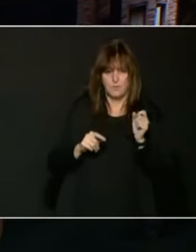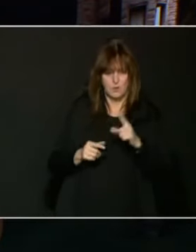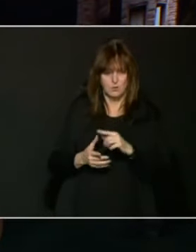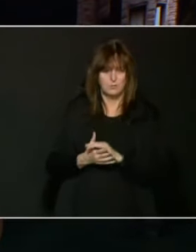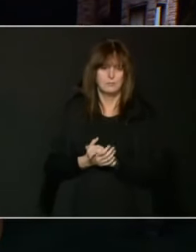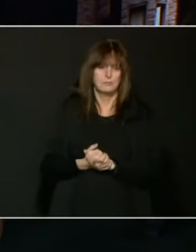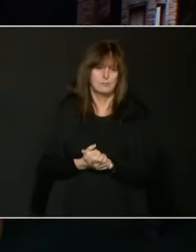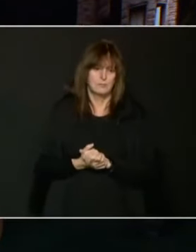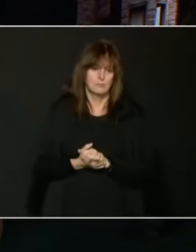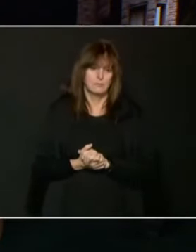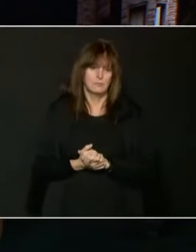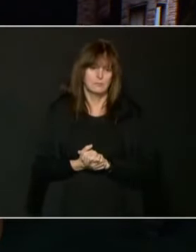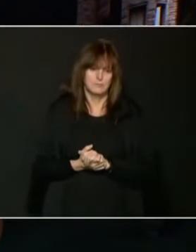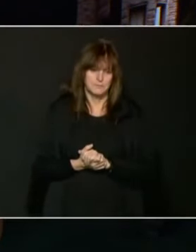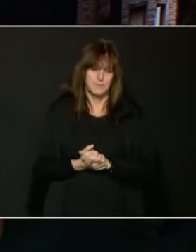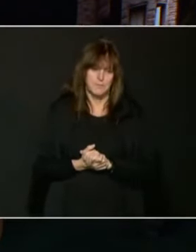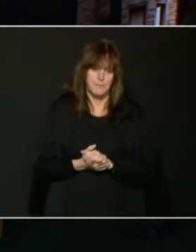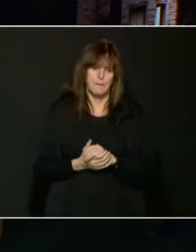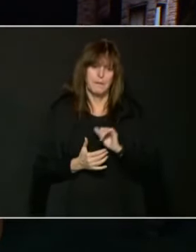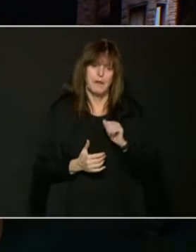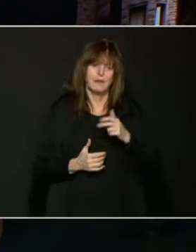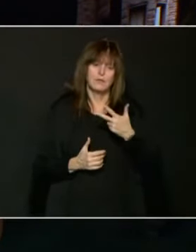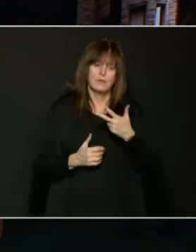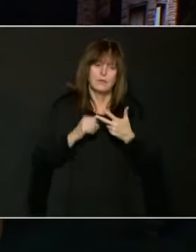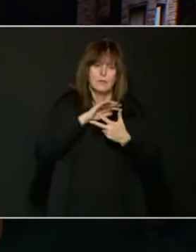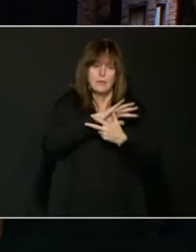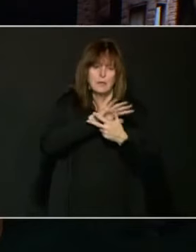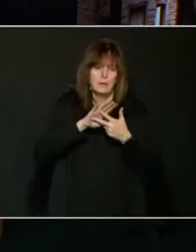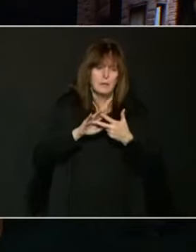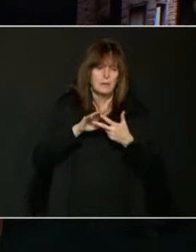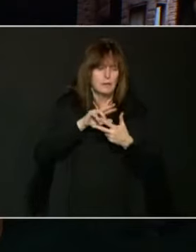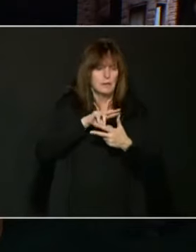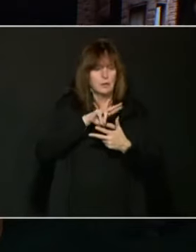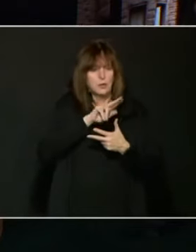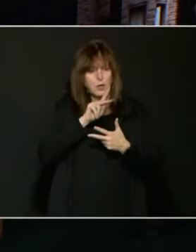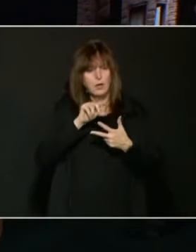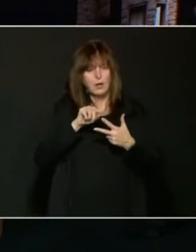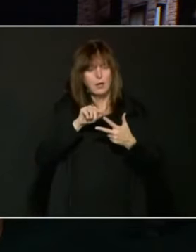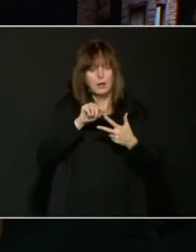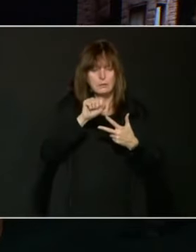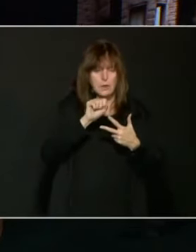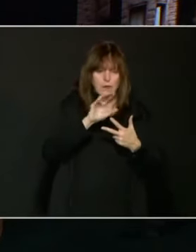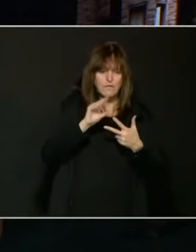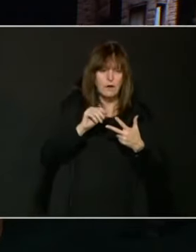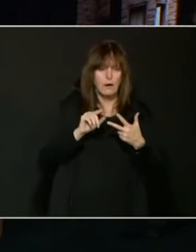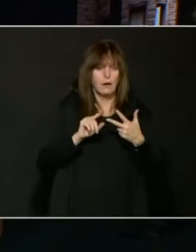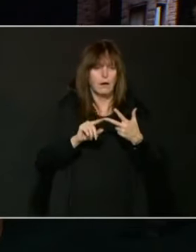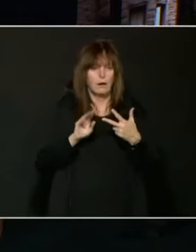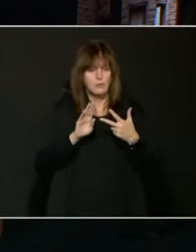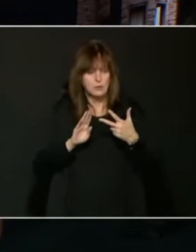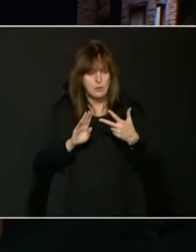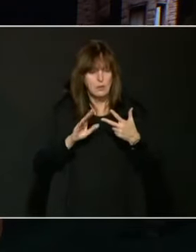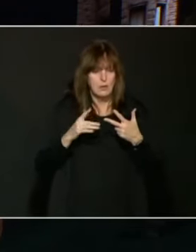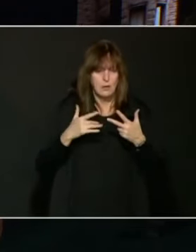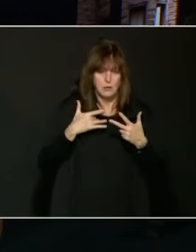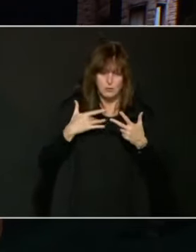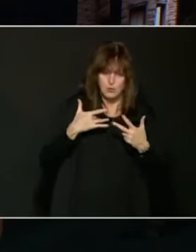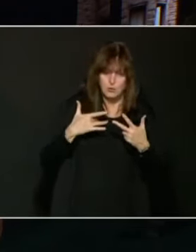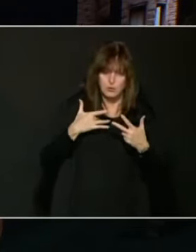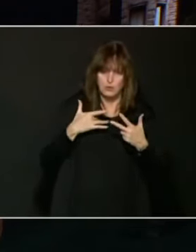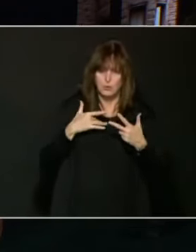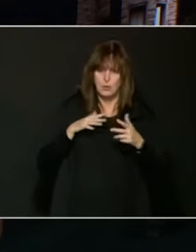variants are, while still a major concern and still spreading quickly, we're seeing them